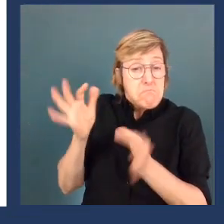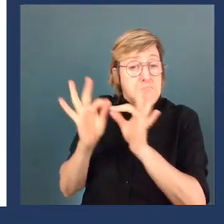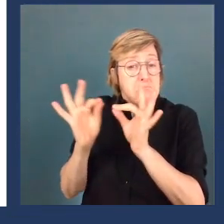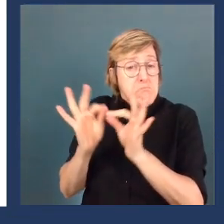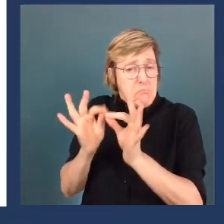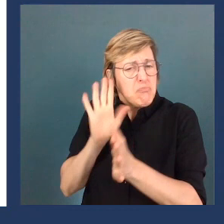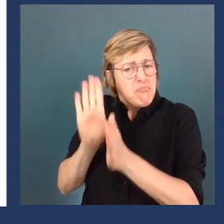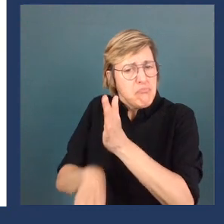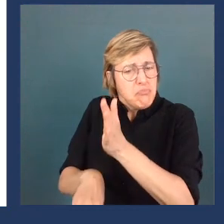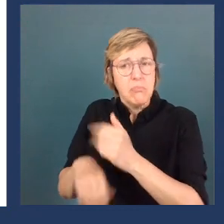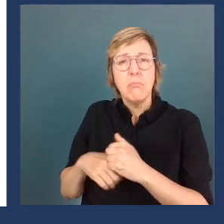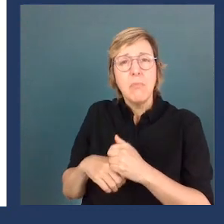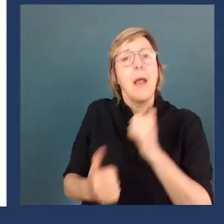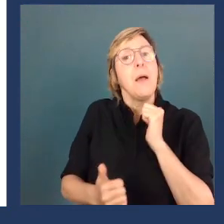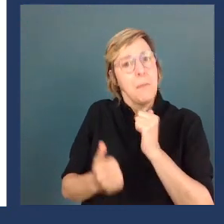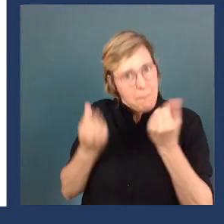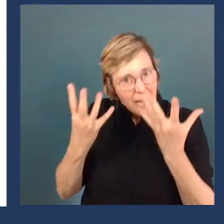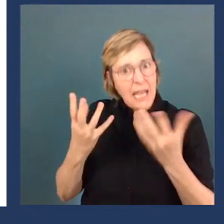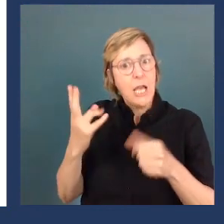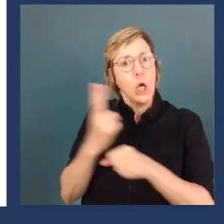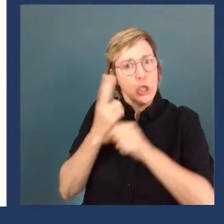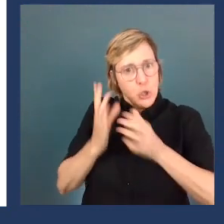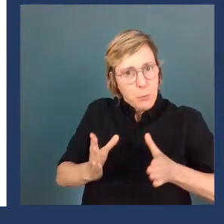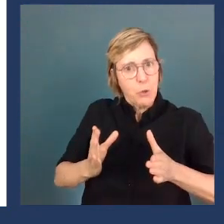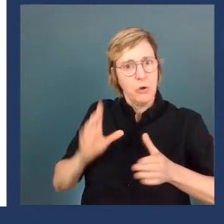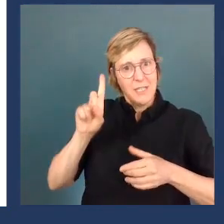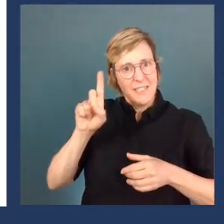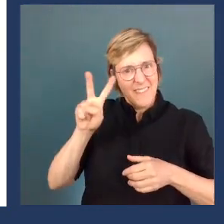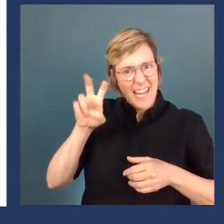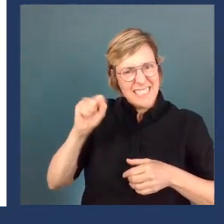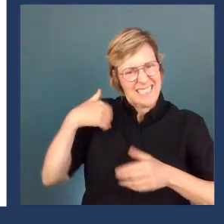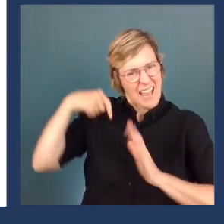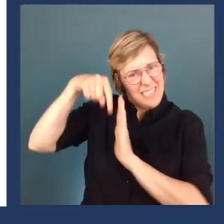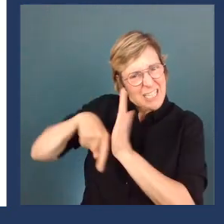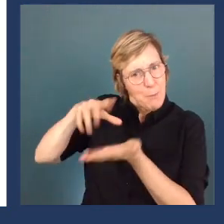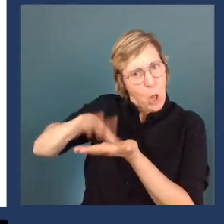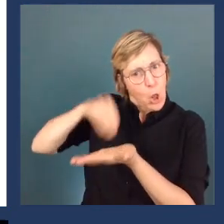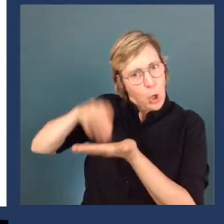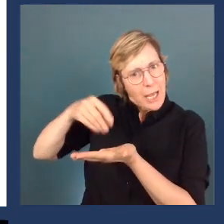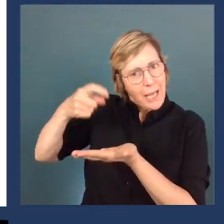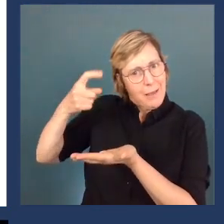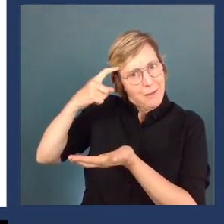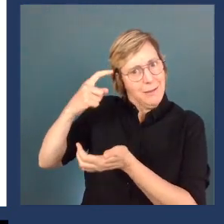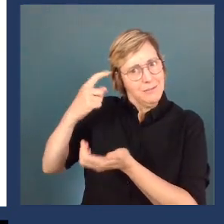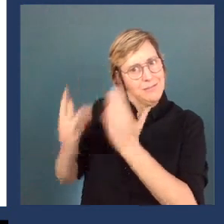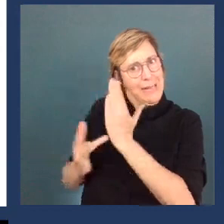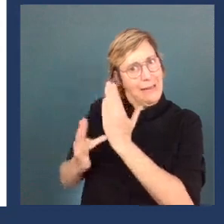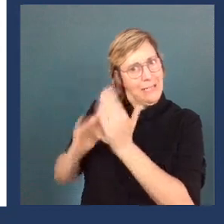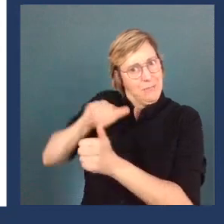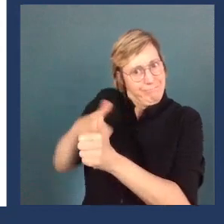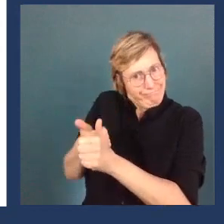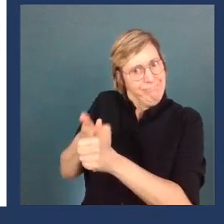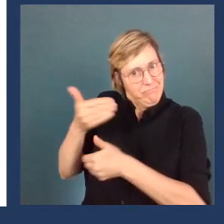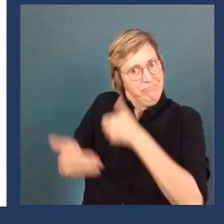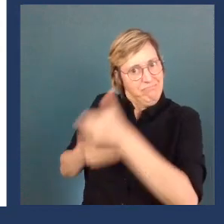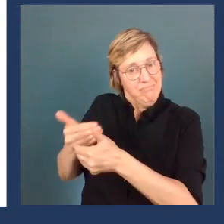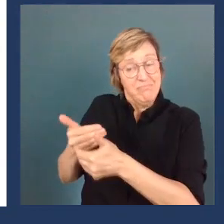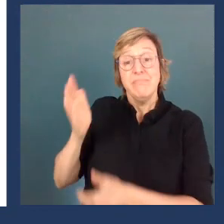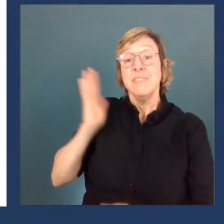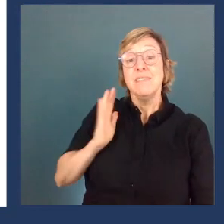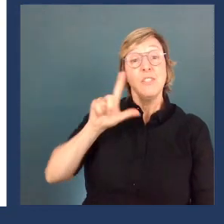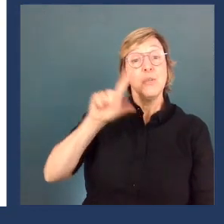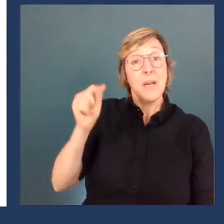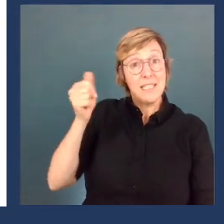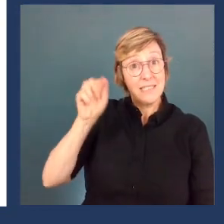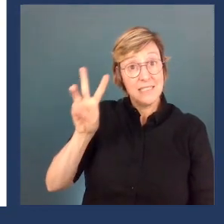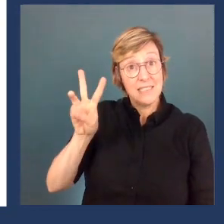And many consumer devices are starting to have deep learning processors built in to their devices. In 2016, MIT released a paper called